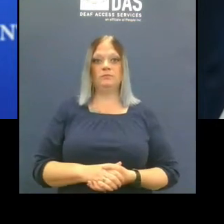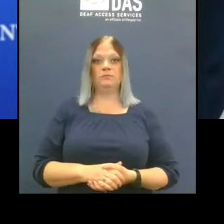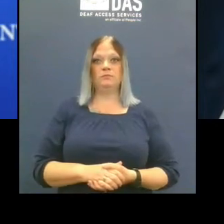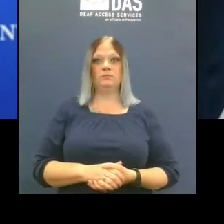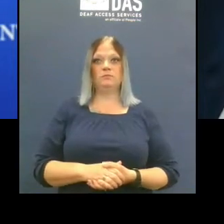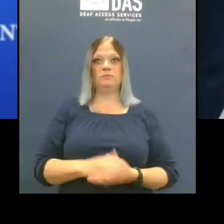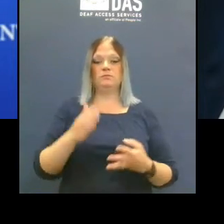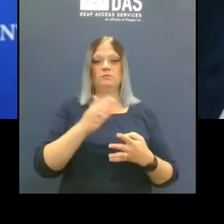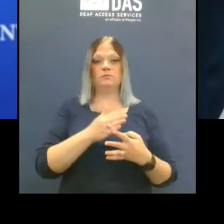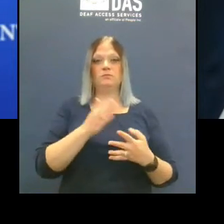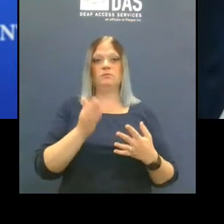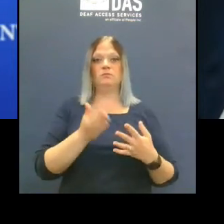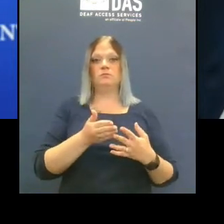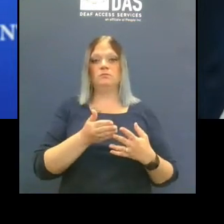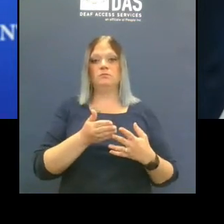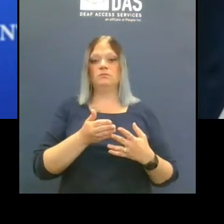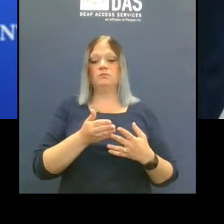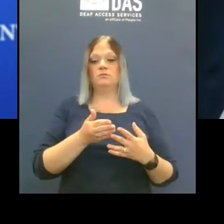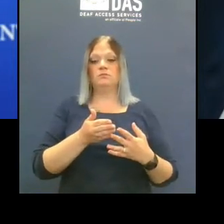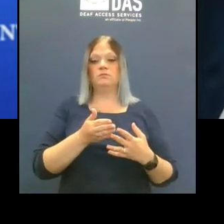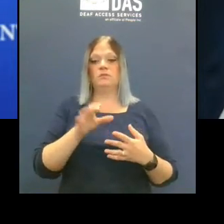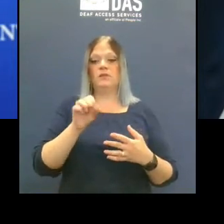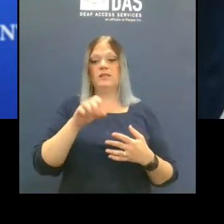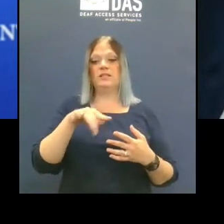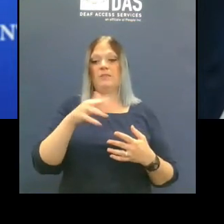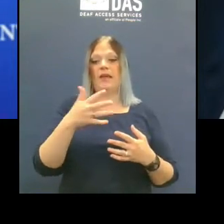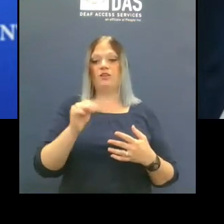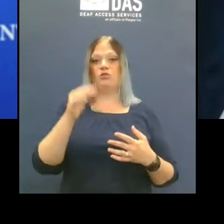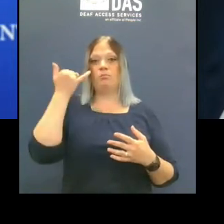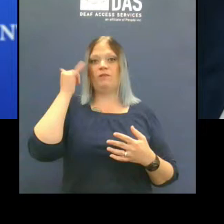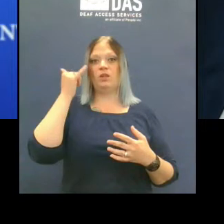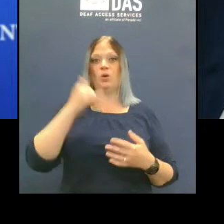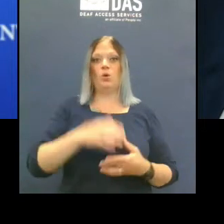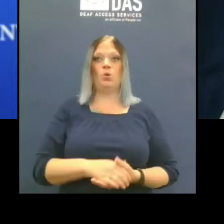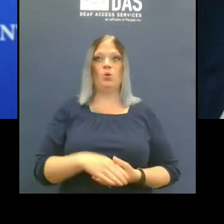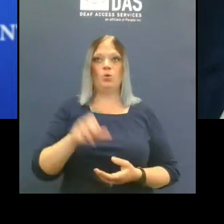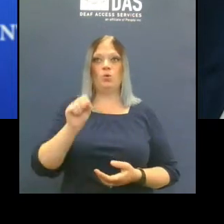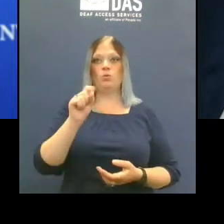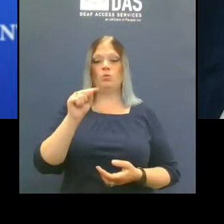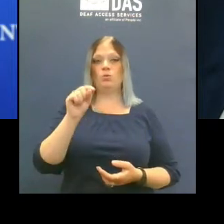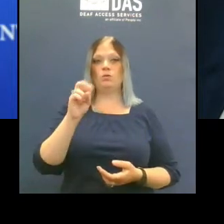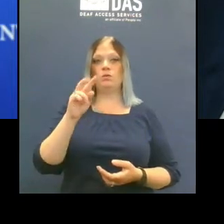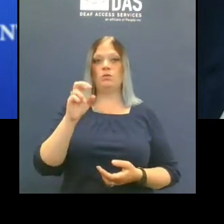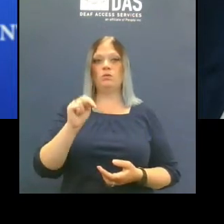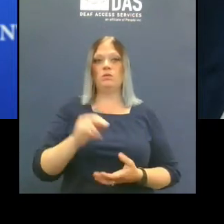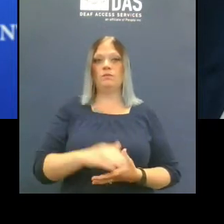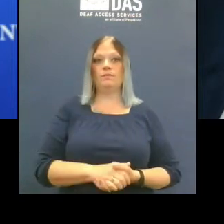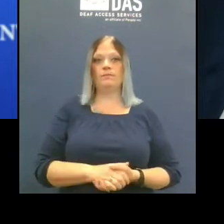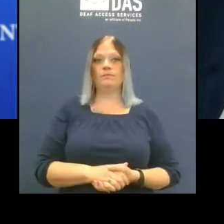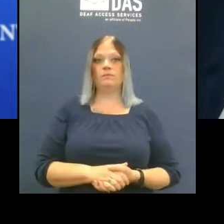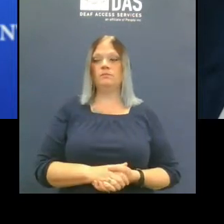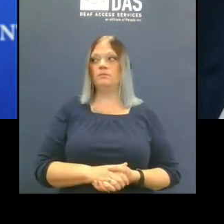So I'm going to go to next, Spectrum Buffalo with Stephen Marth.